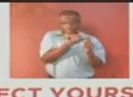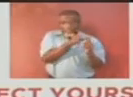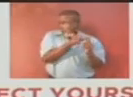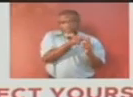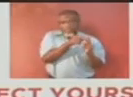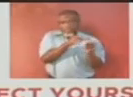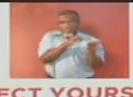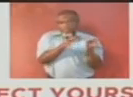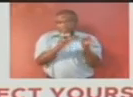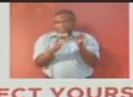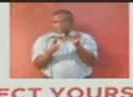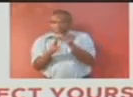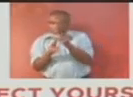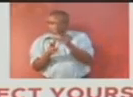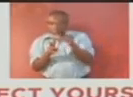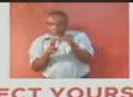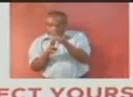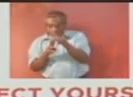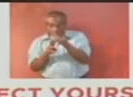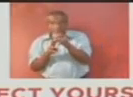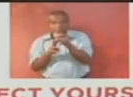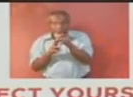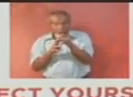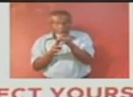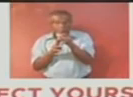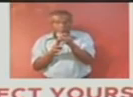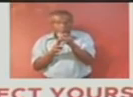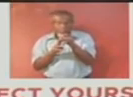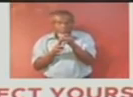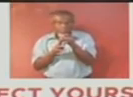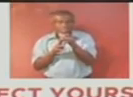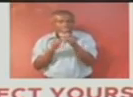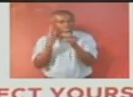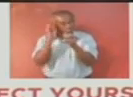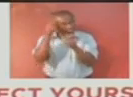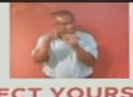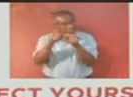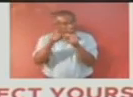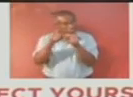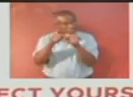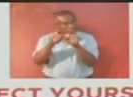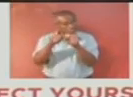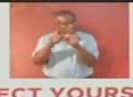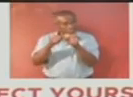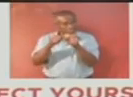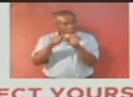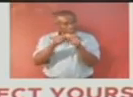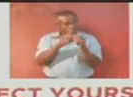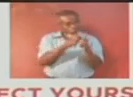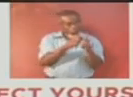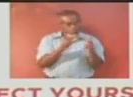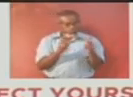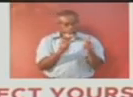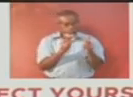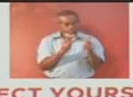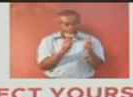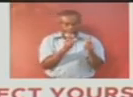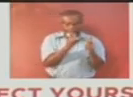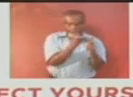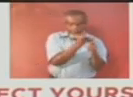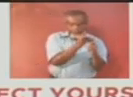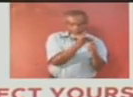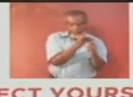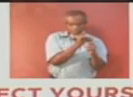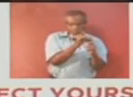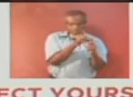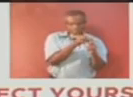to others. Bearing in mind that there's that multiplicative effect where one person can infect not just one other person, but 3 or